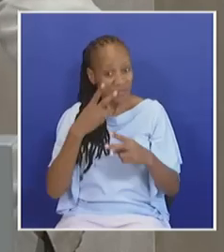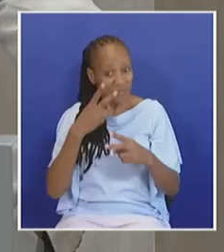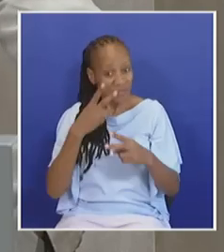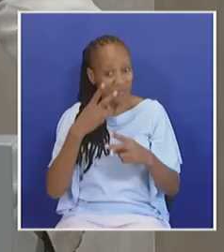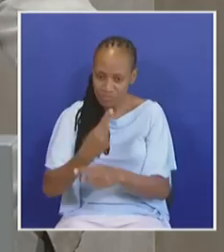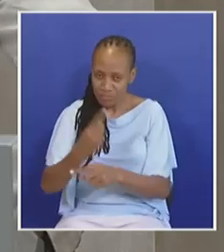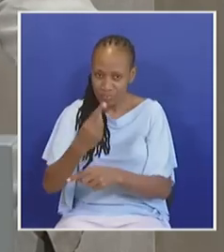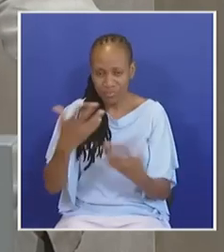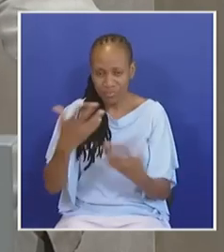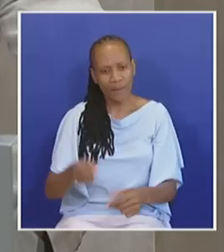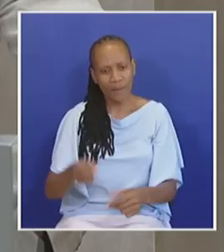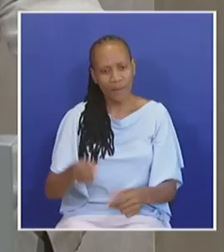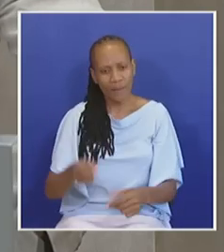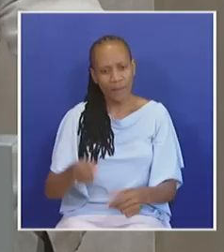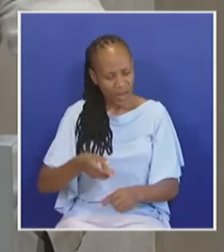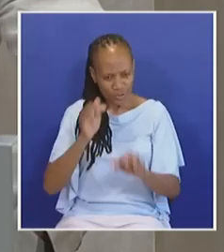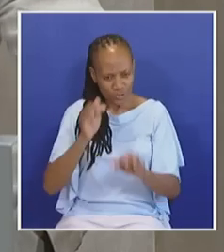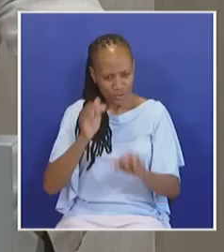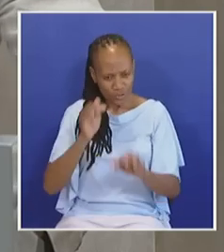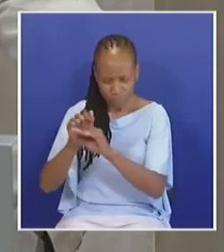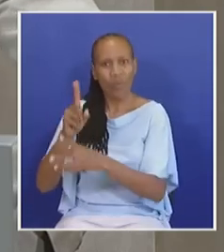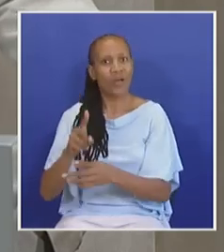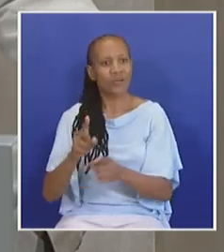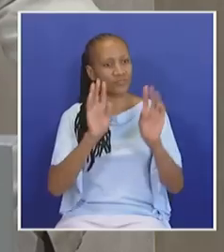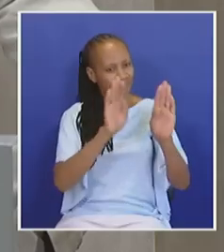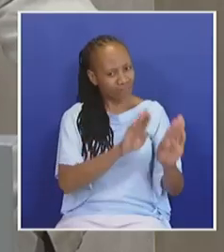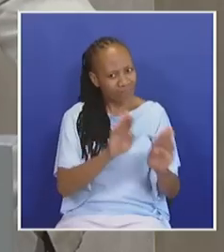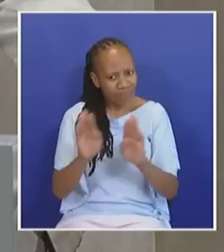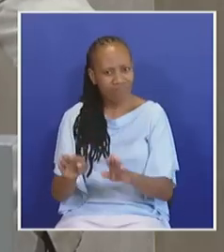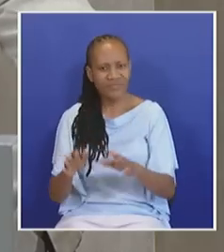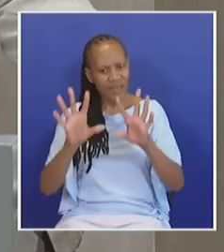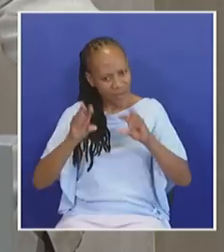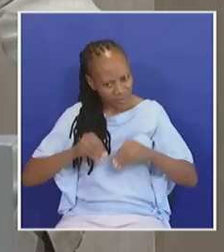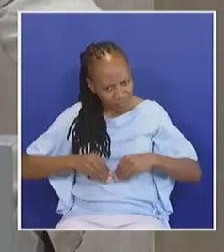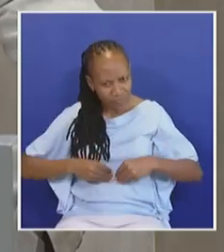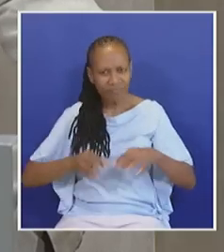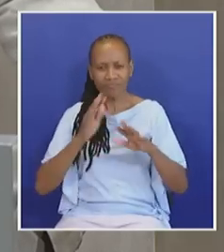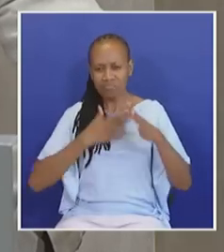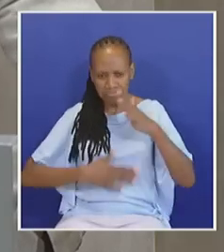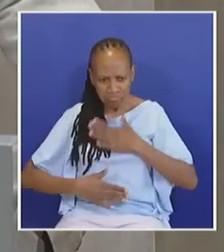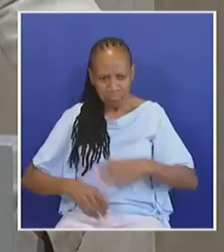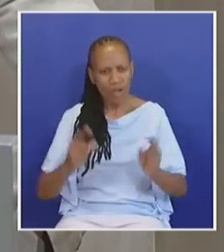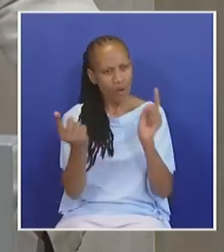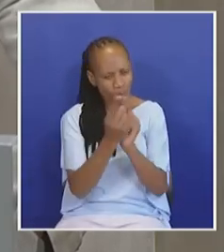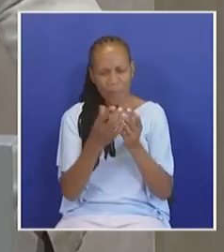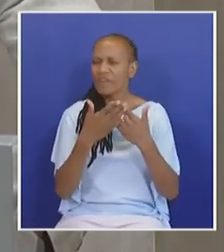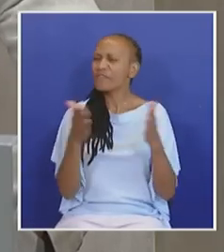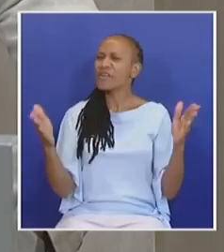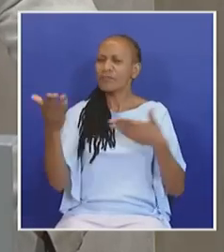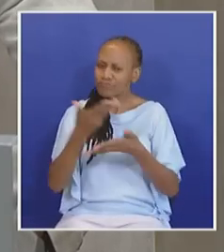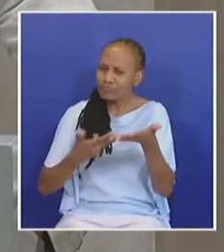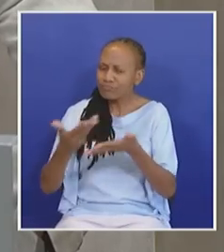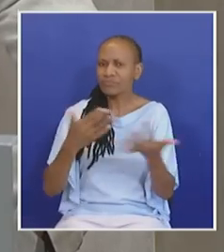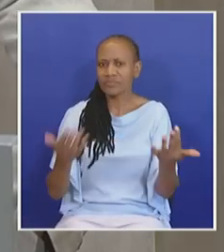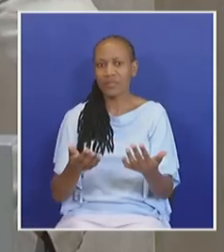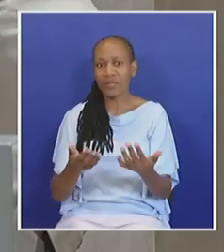We need to teach and instill the values of mutual respect, tolerance, and dialogue. We have to allay and combat the fears